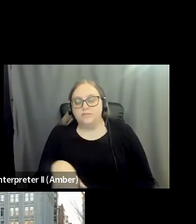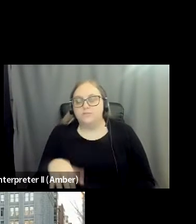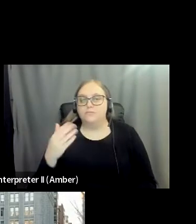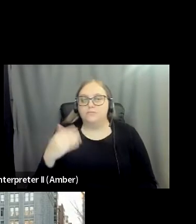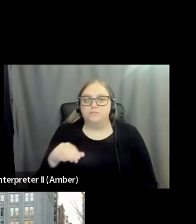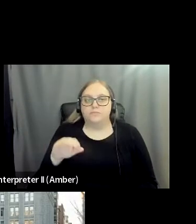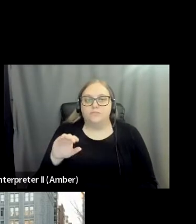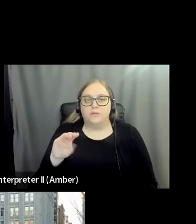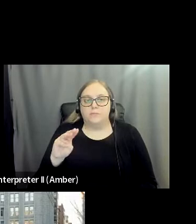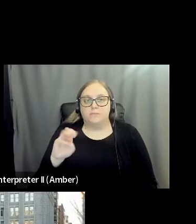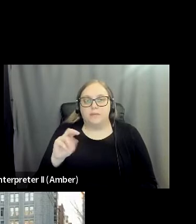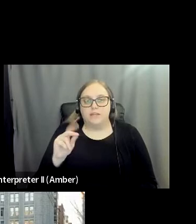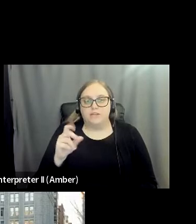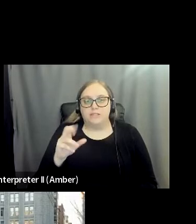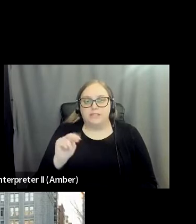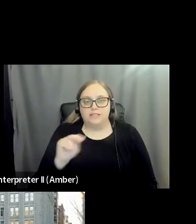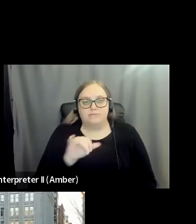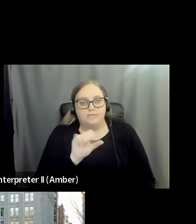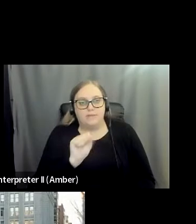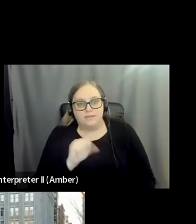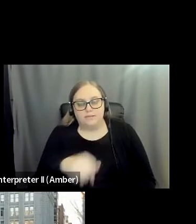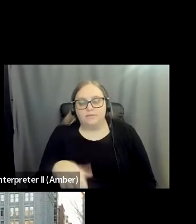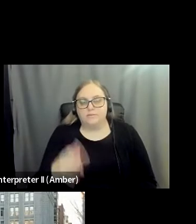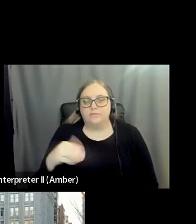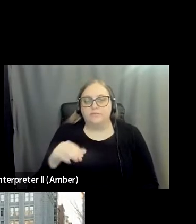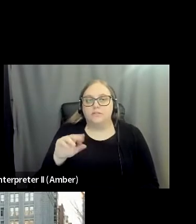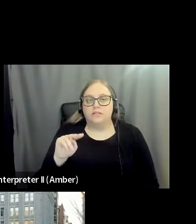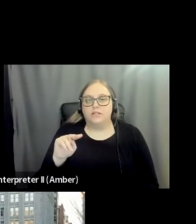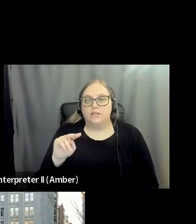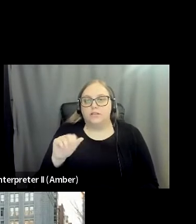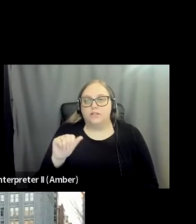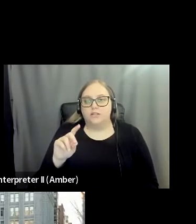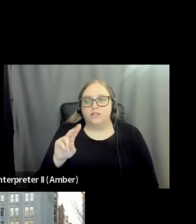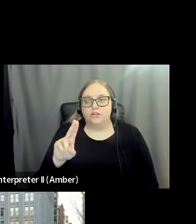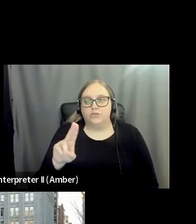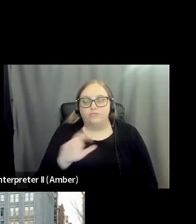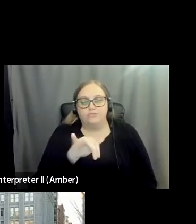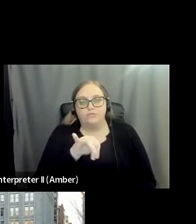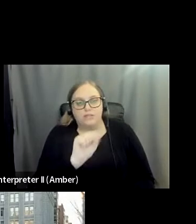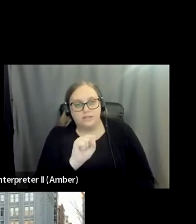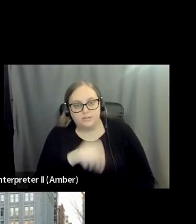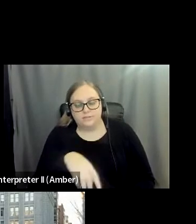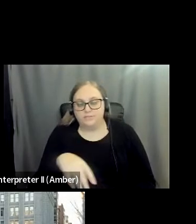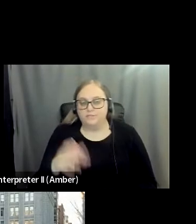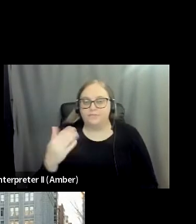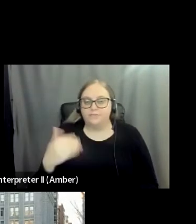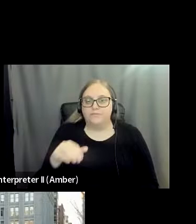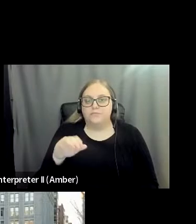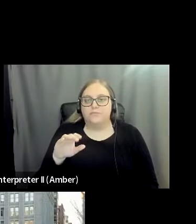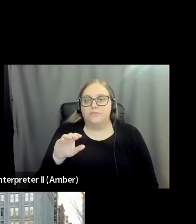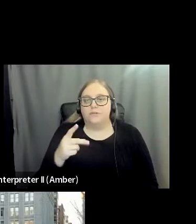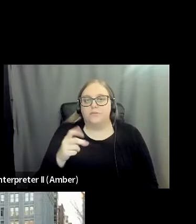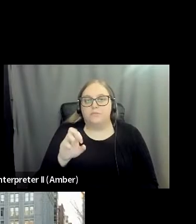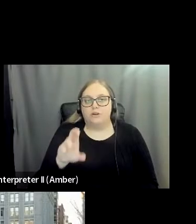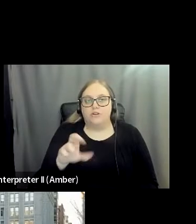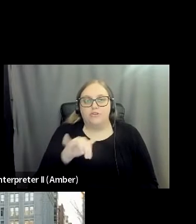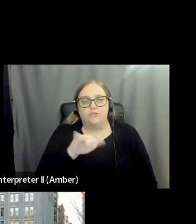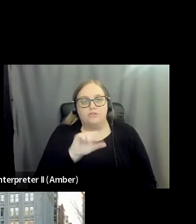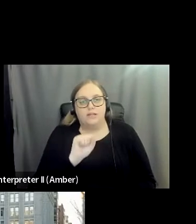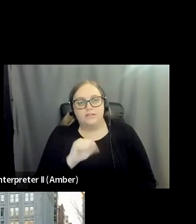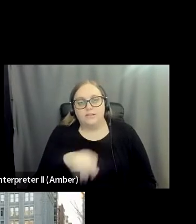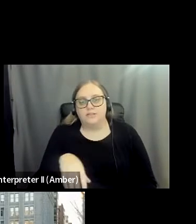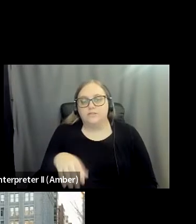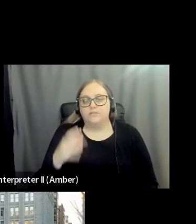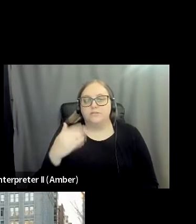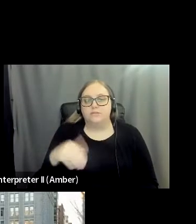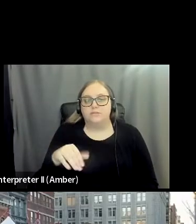votes yes. Chairman Mendelson. Yes. Chairman Mendelson votes yes. Councilmember Nadeau. Yes. Councilmember Nadeau votes yes. Councilmember Parker. Yes. Councilmember Parker